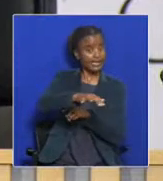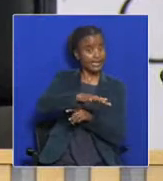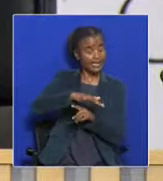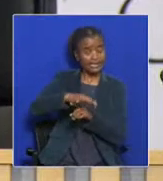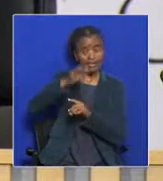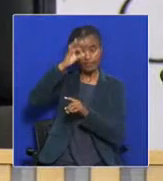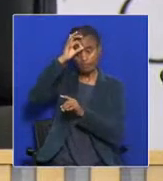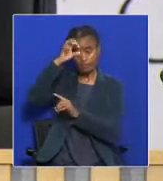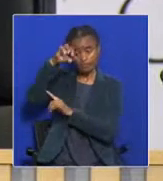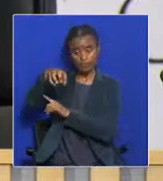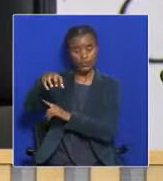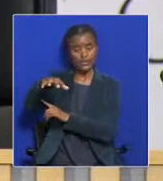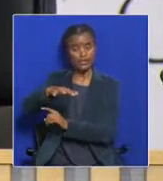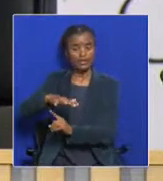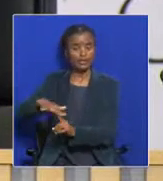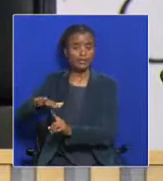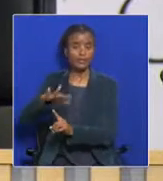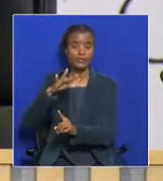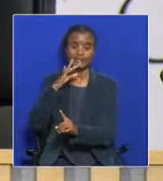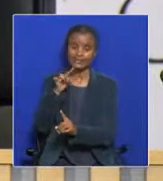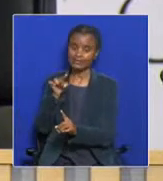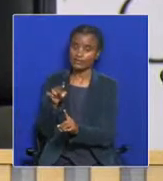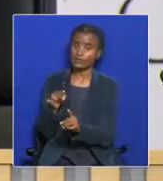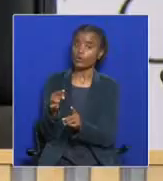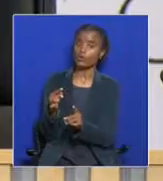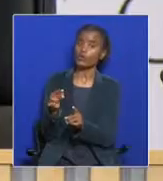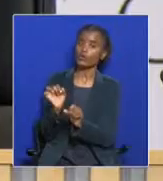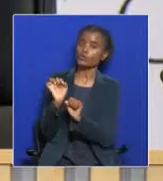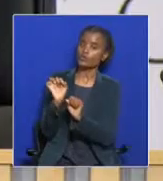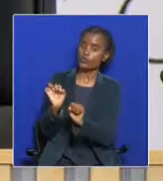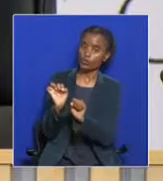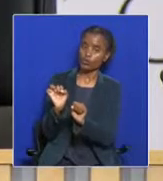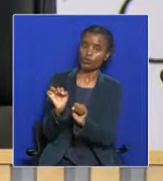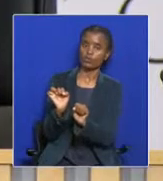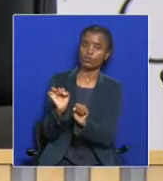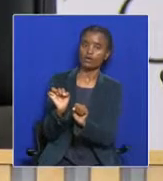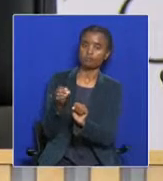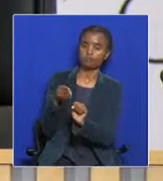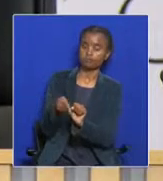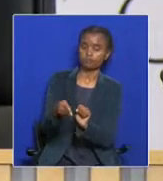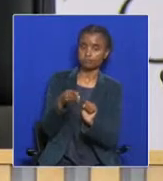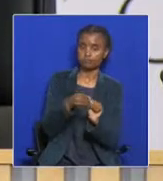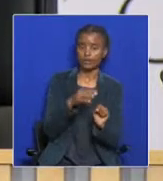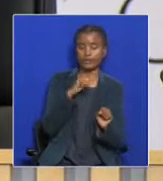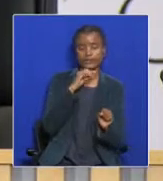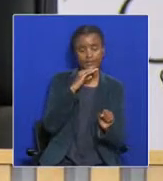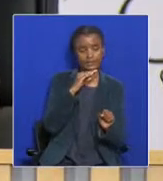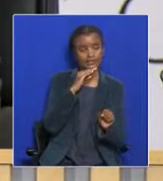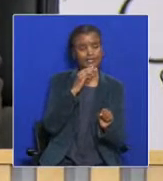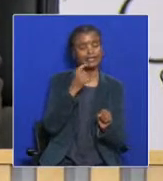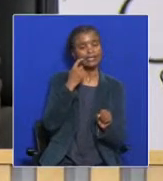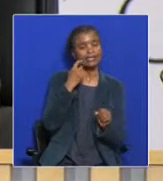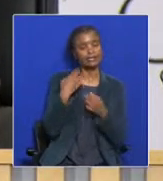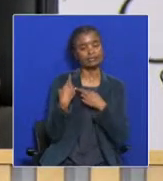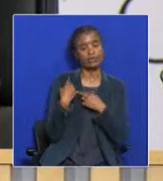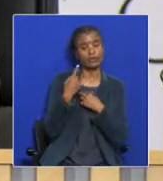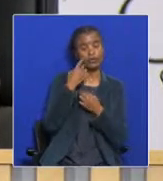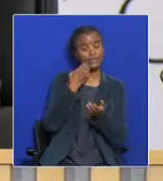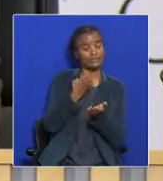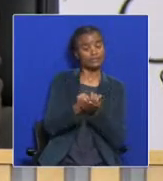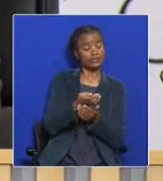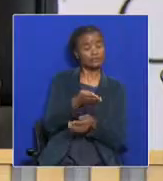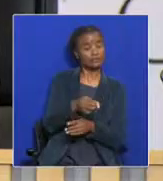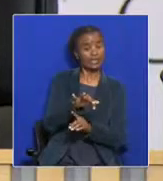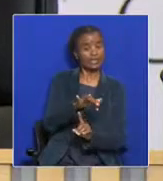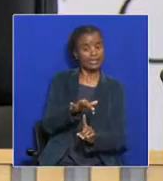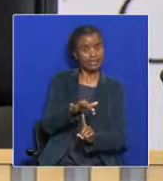is based, you are then responsible for exhibits from that area. So although there can be this SOP